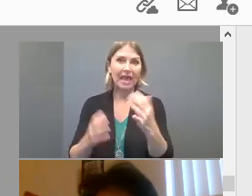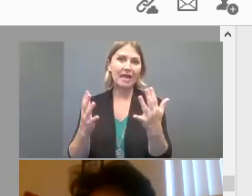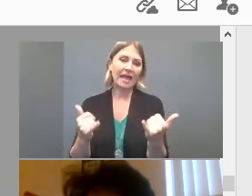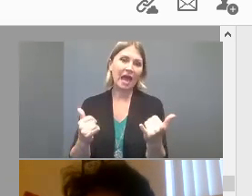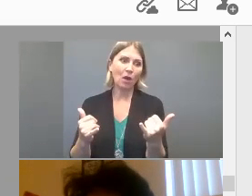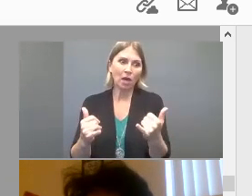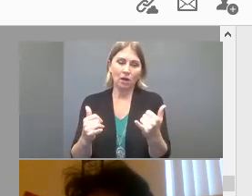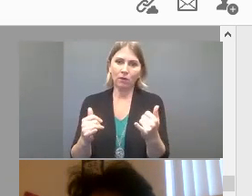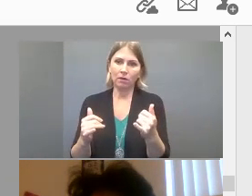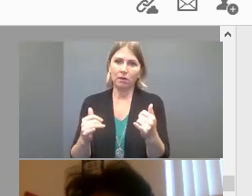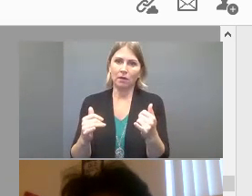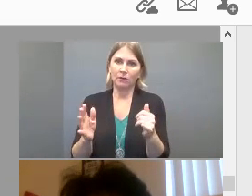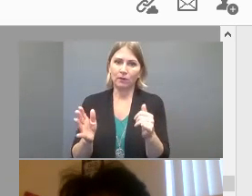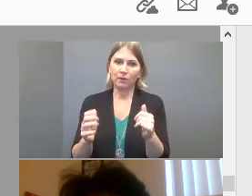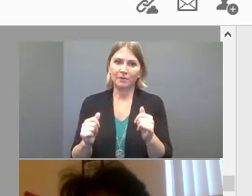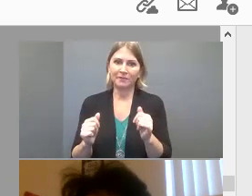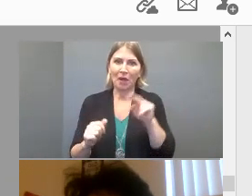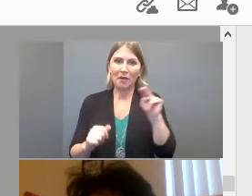say that our n,